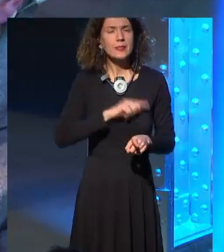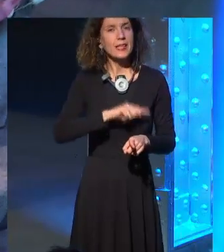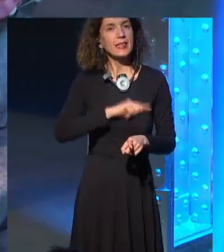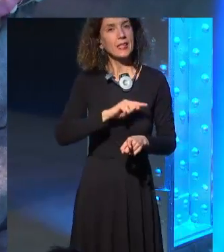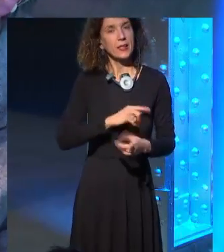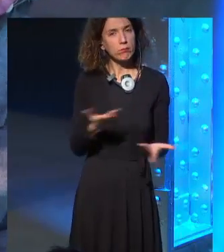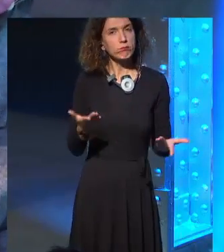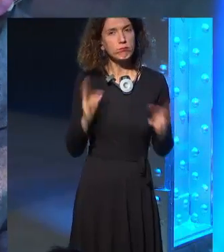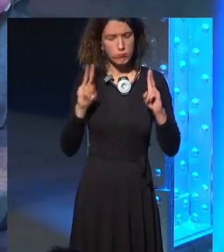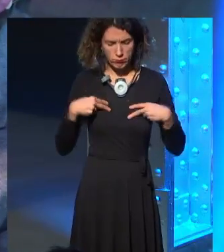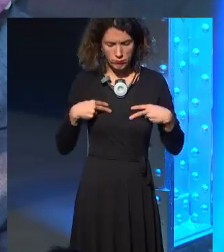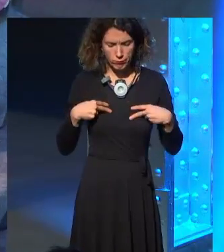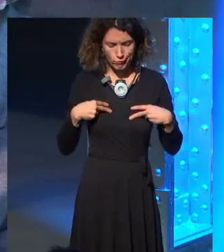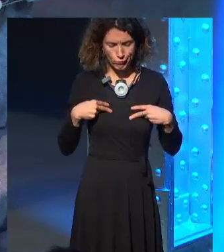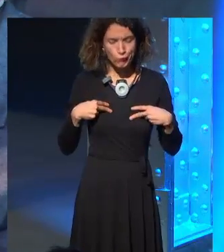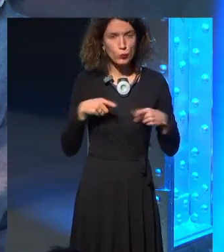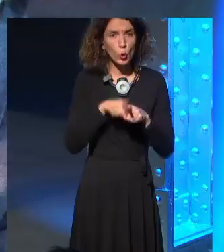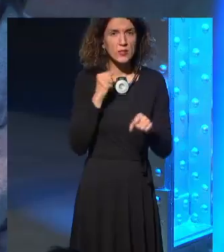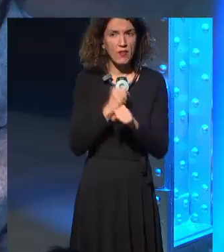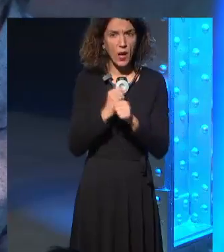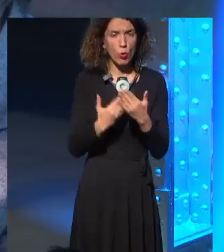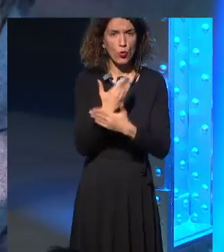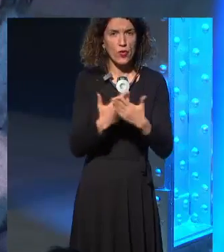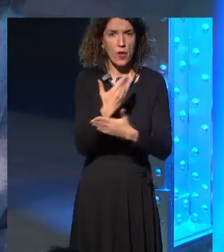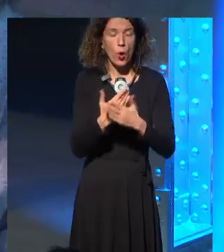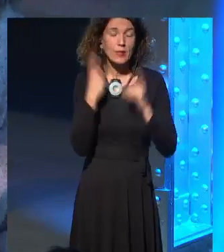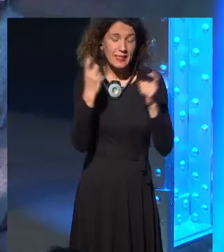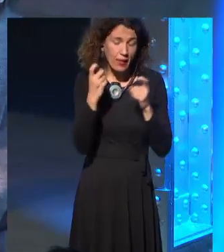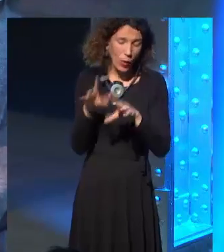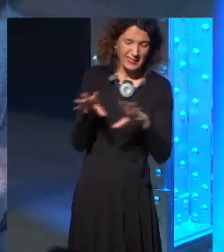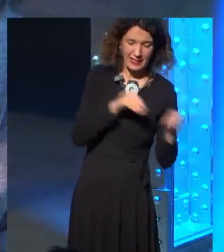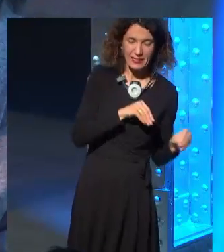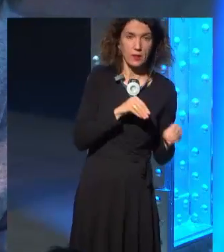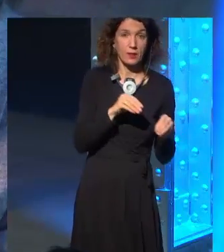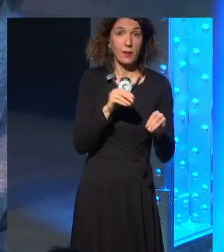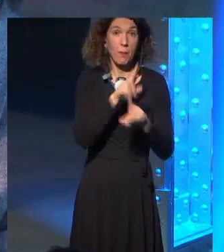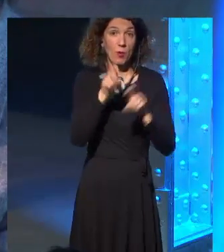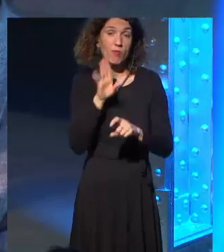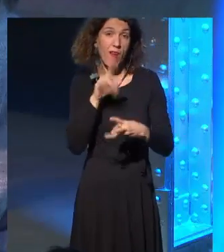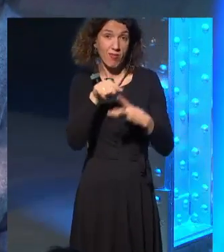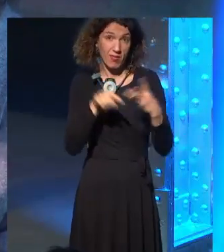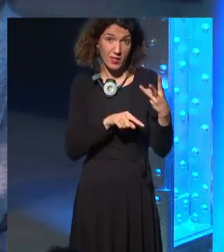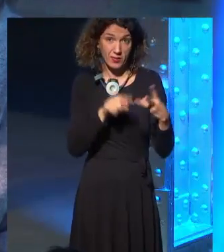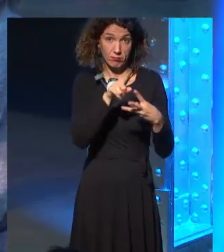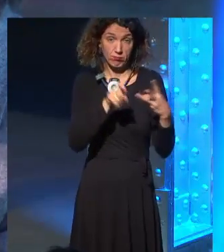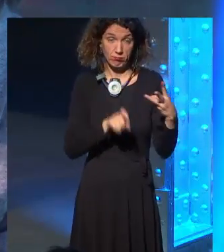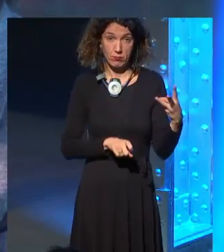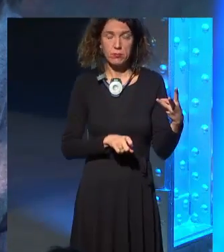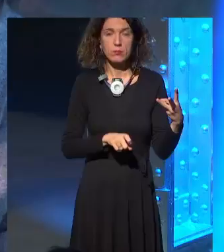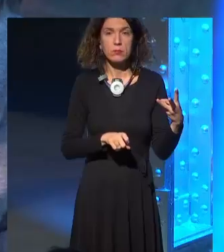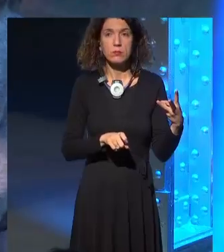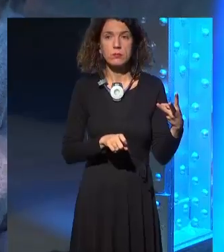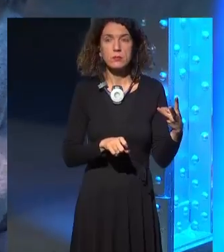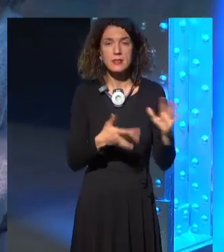the thing I'm working with today, or what I'm trying to understand, these 3 questions I mentioned before, that's what I want